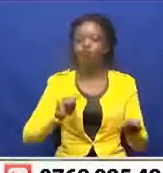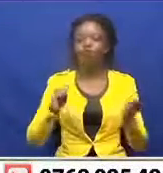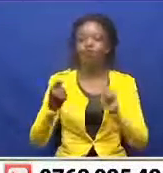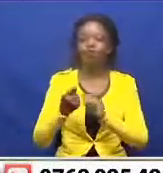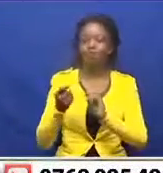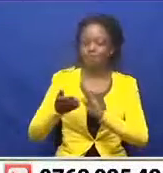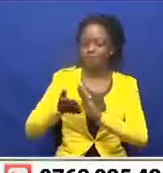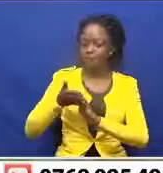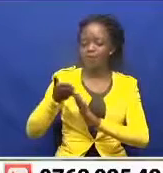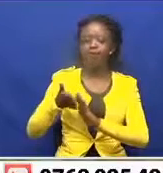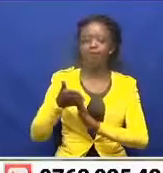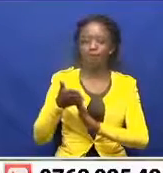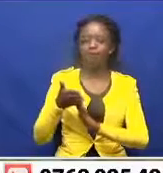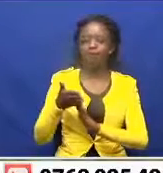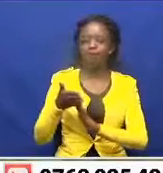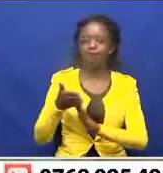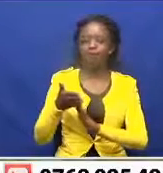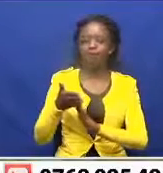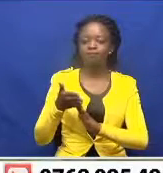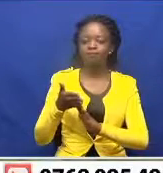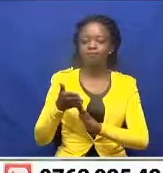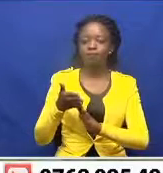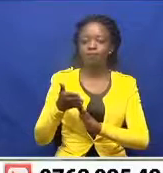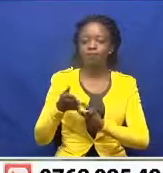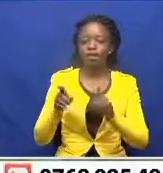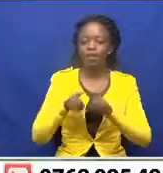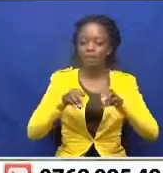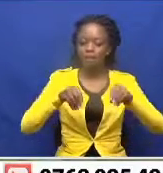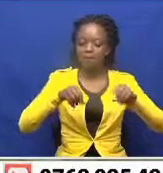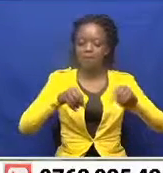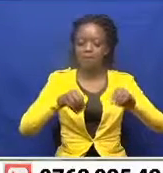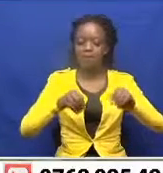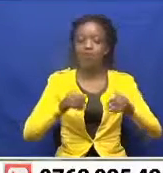very fast. So it's like fertilizer.